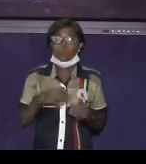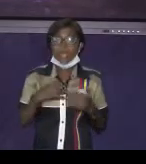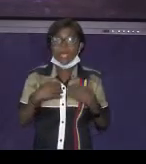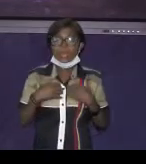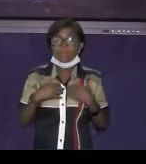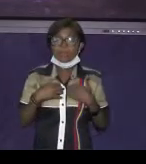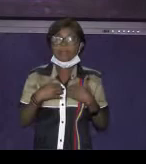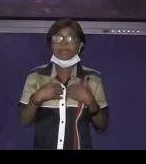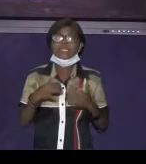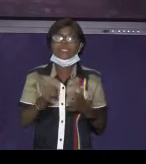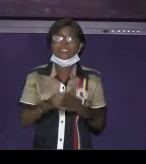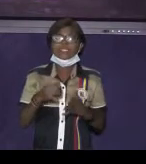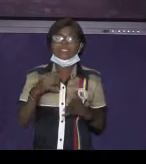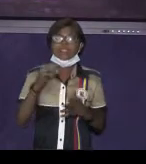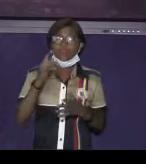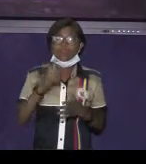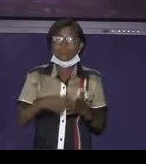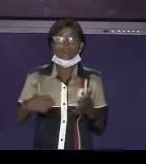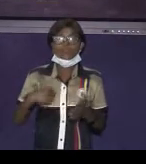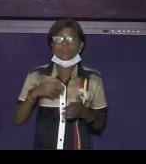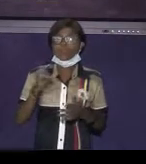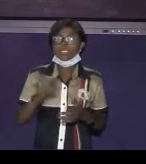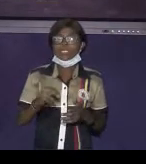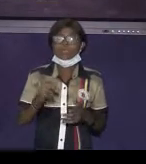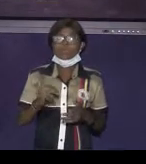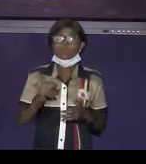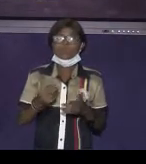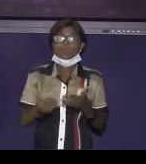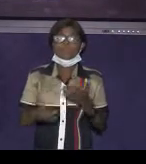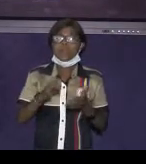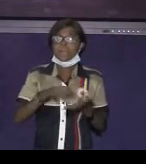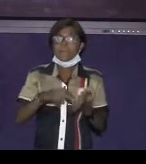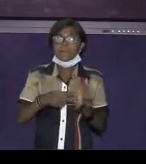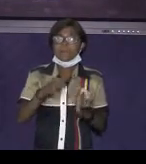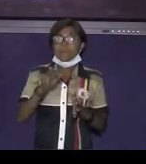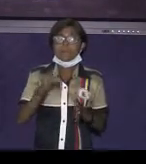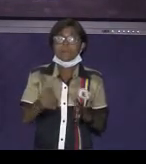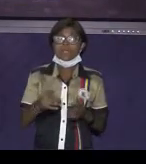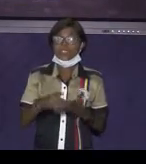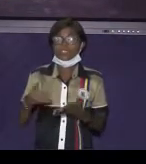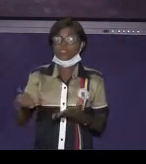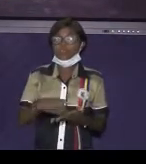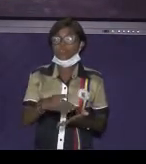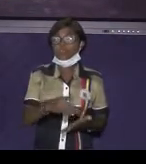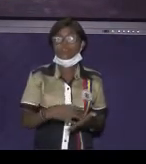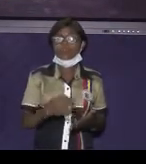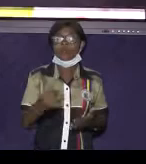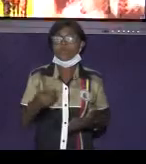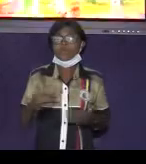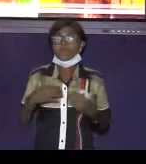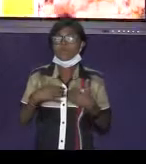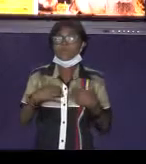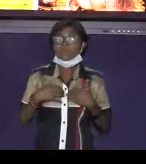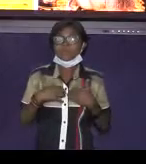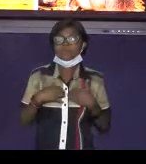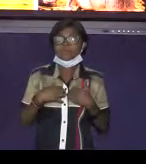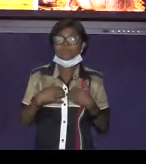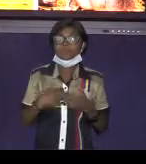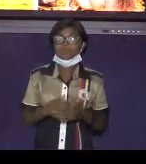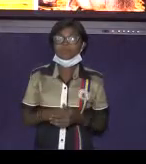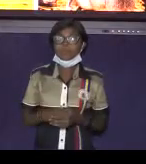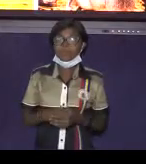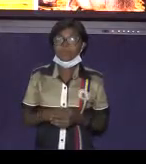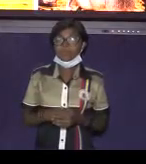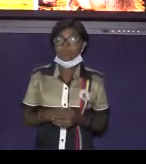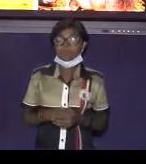animals. That's what we mean by the distribution of animals. So the region where particular animals are mostly